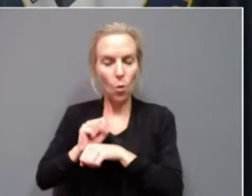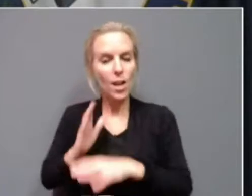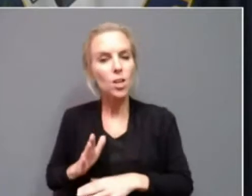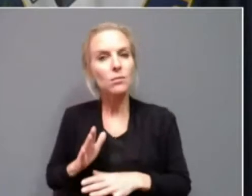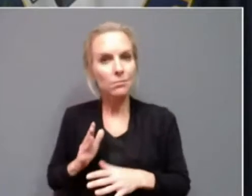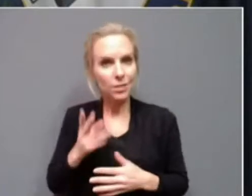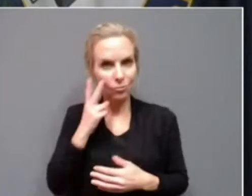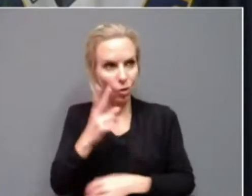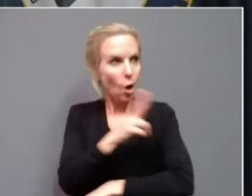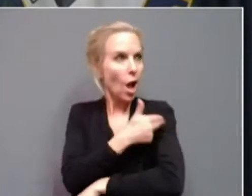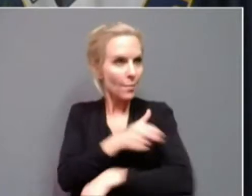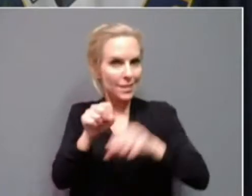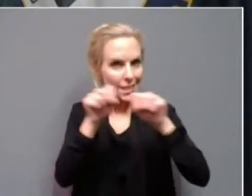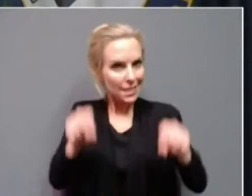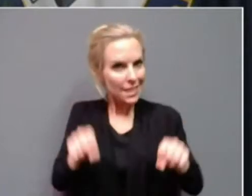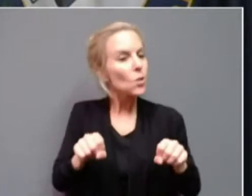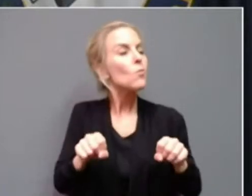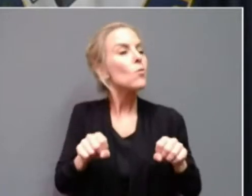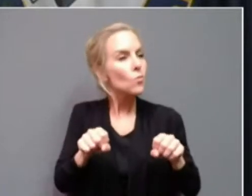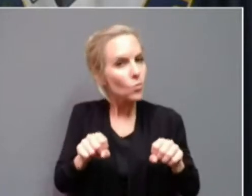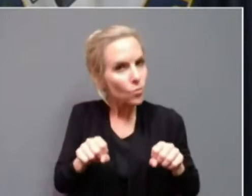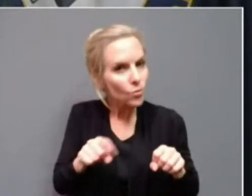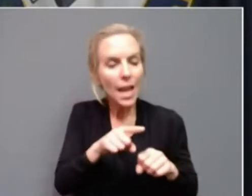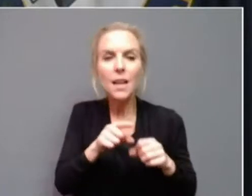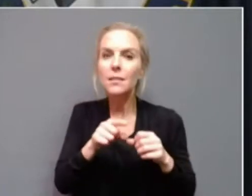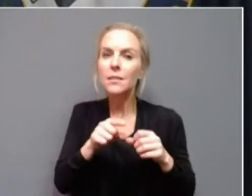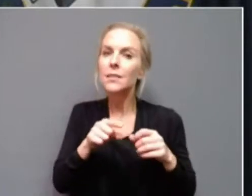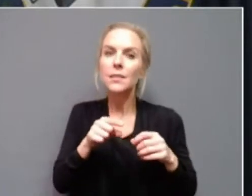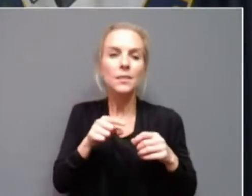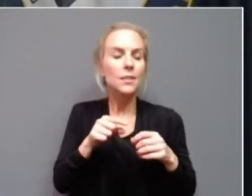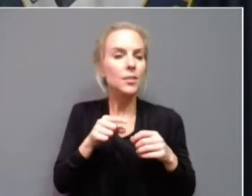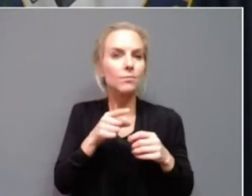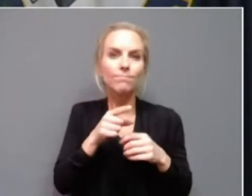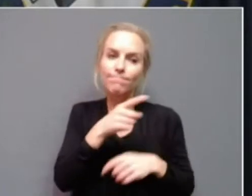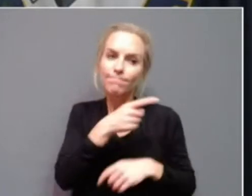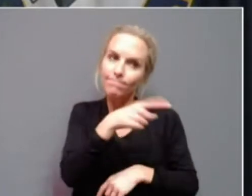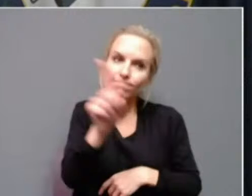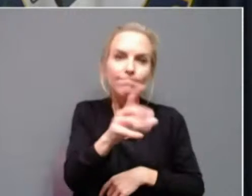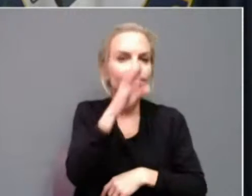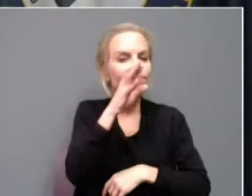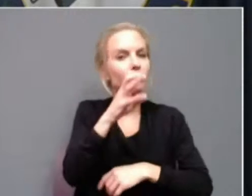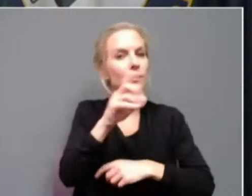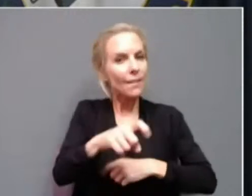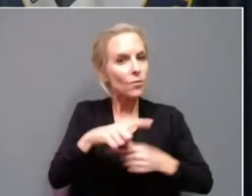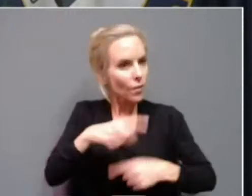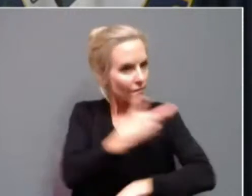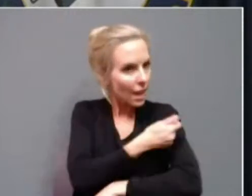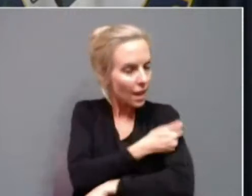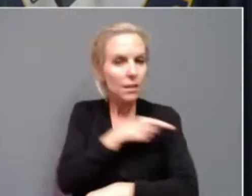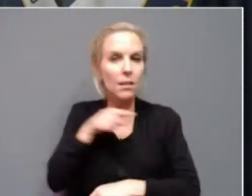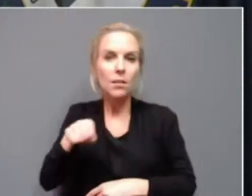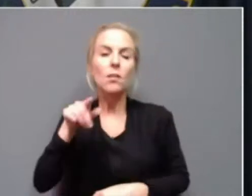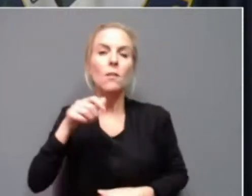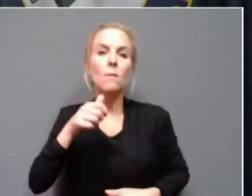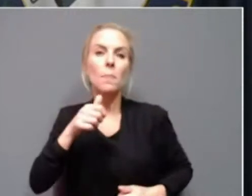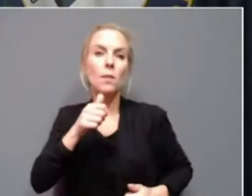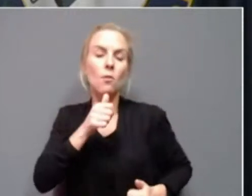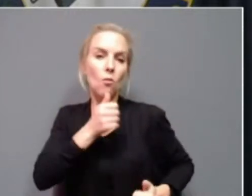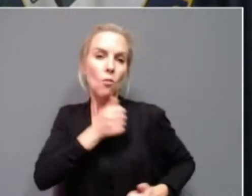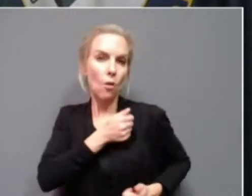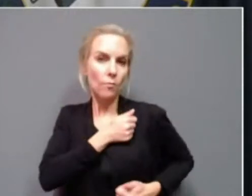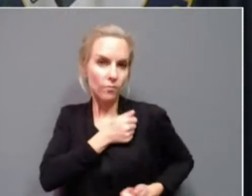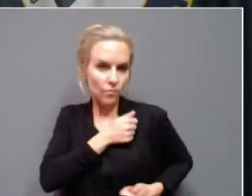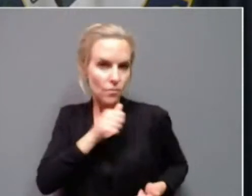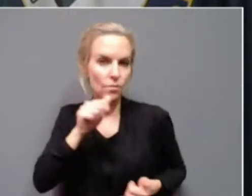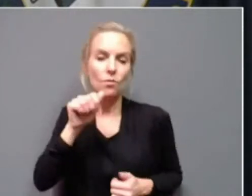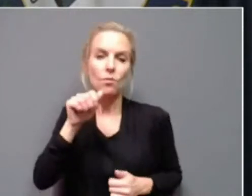hospital system step up. Their folks are going to have to get vaccinated. It looks like our armed forces, you have to get a ton of other vaccines, are